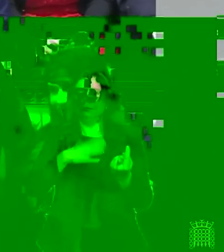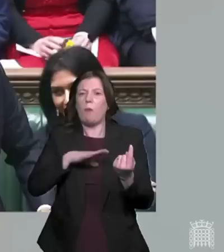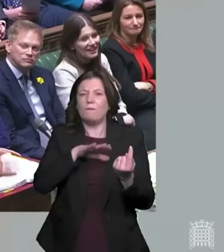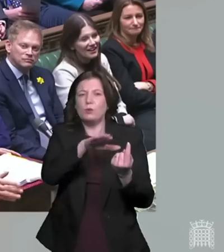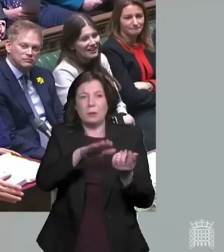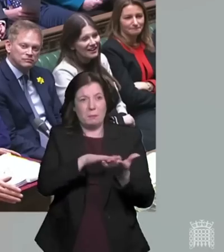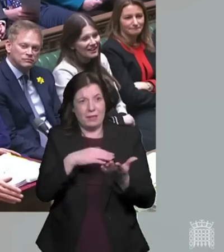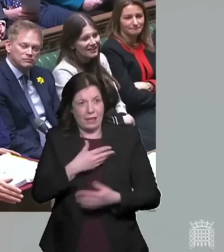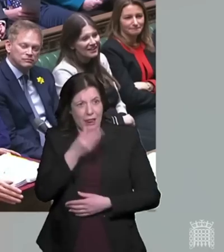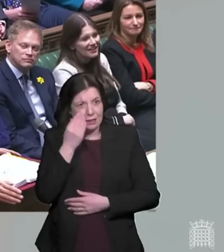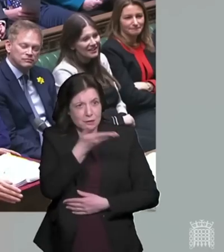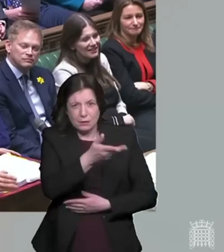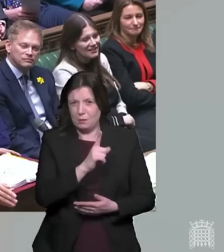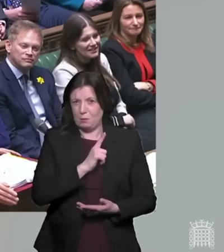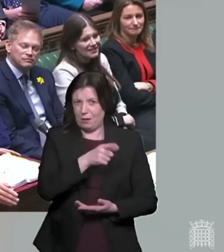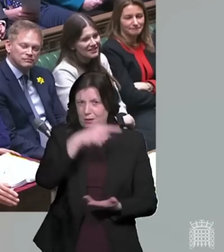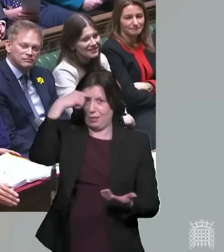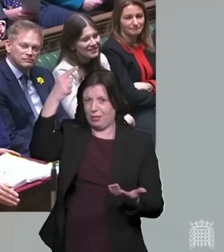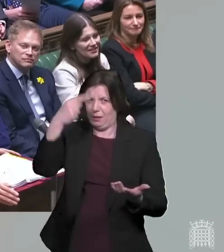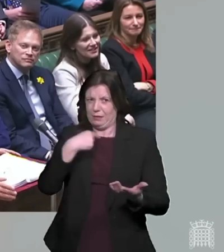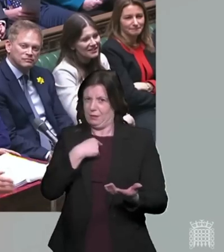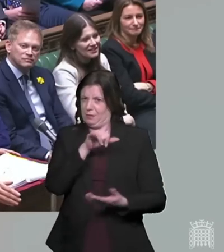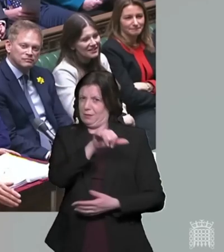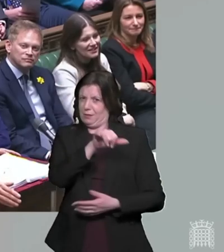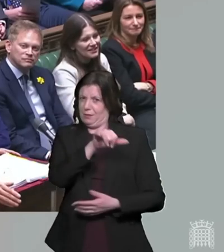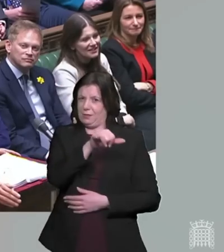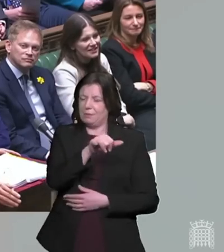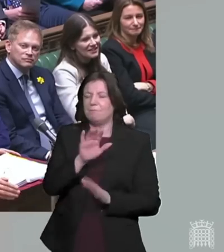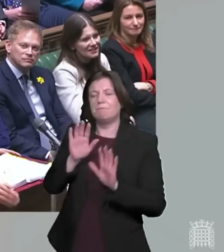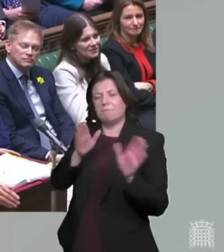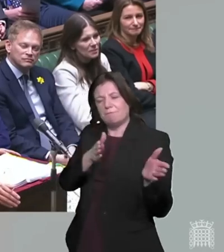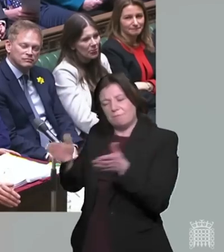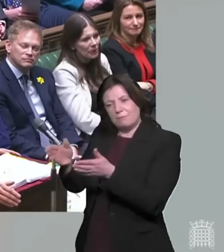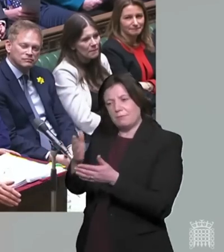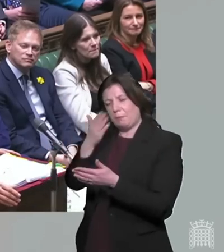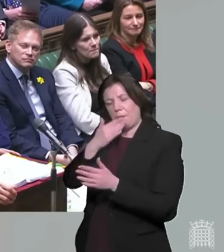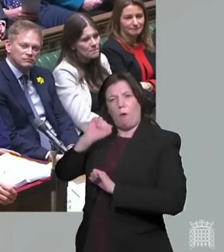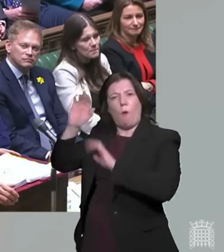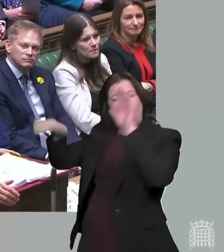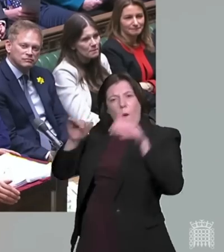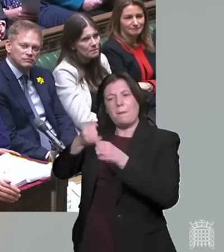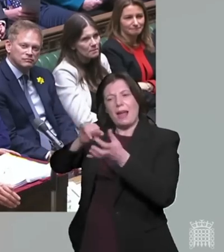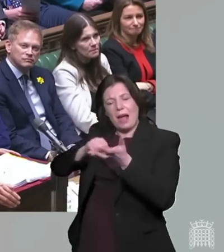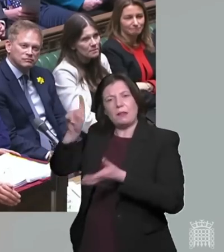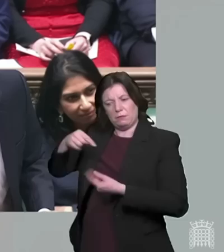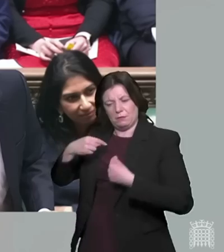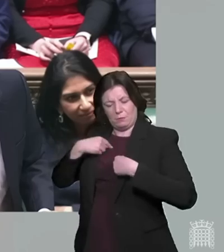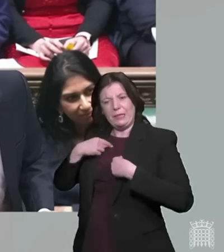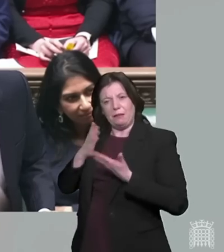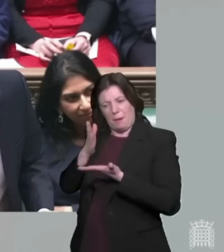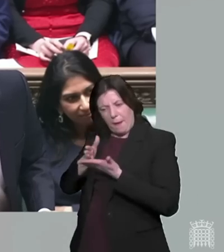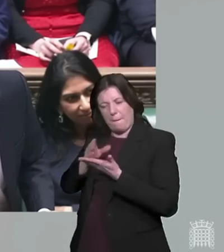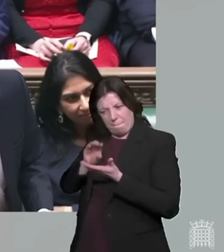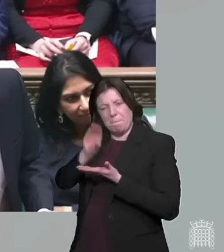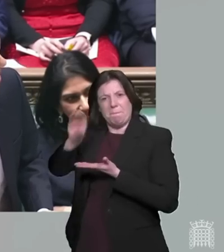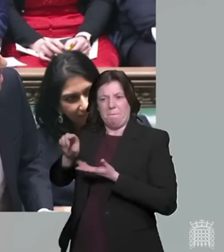to. But with regard to supporting people with energy bills, as I said earlier, because of the energy price guarantee, we're paying typically around